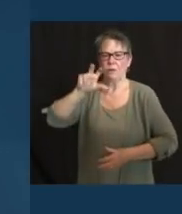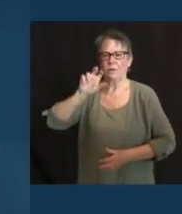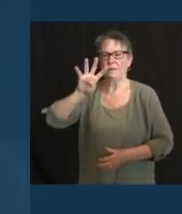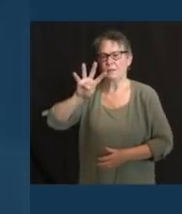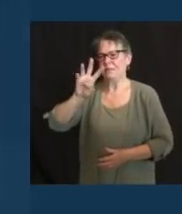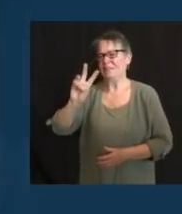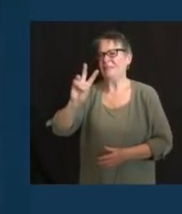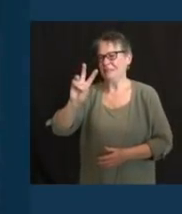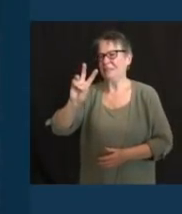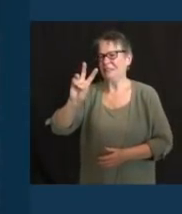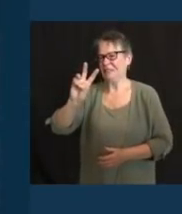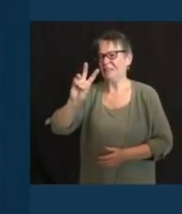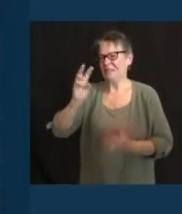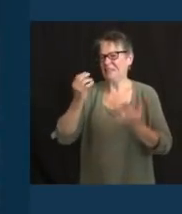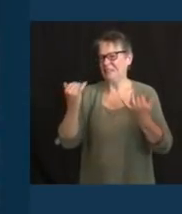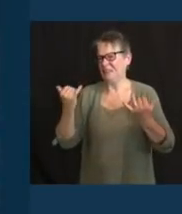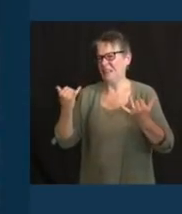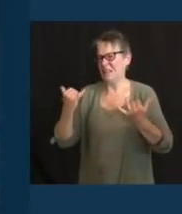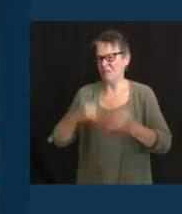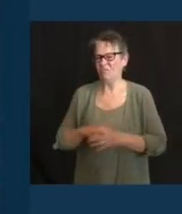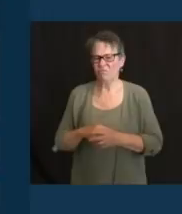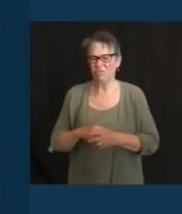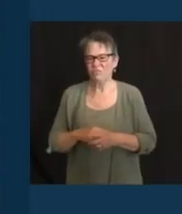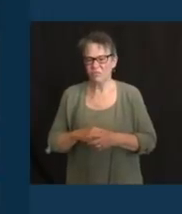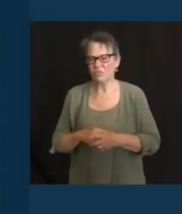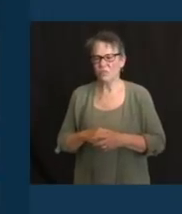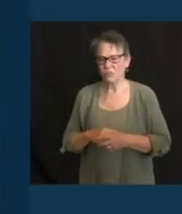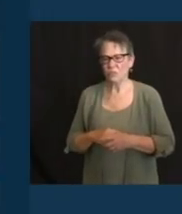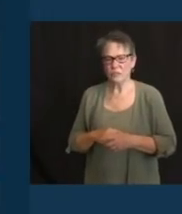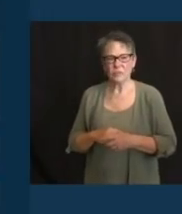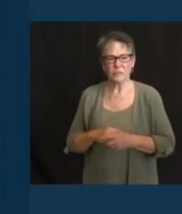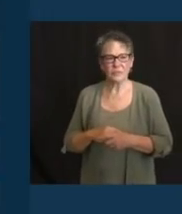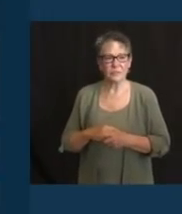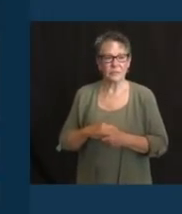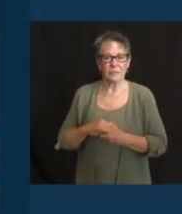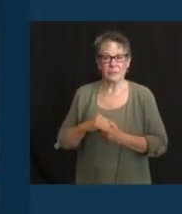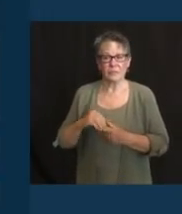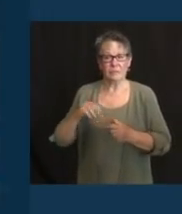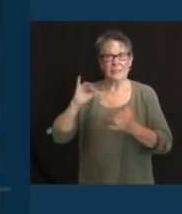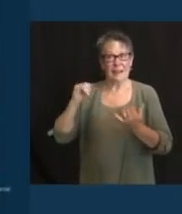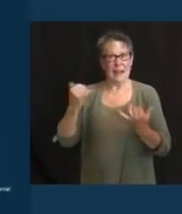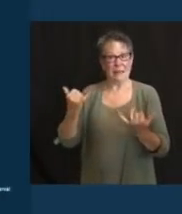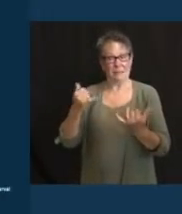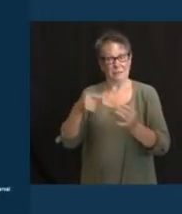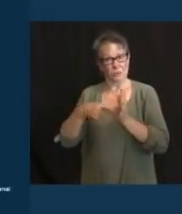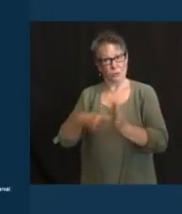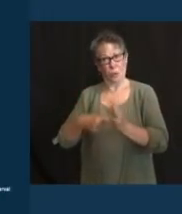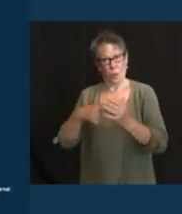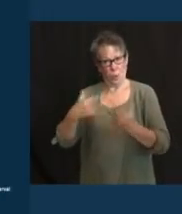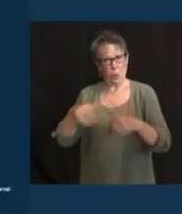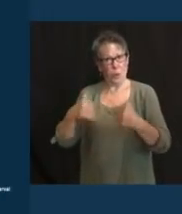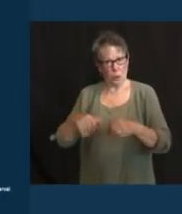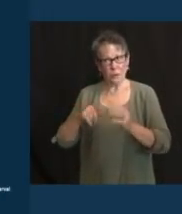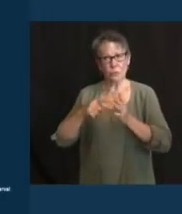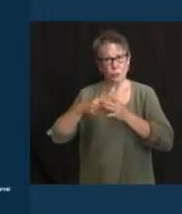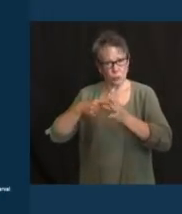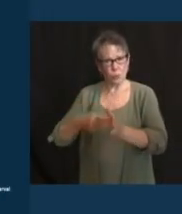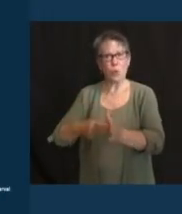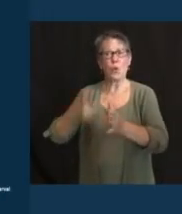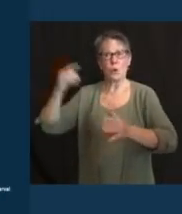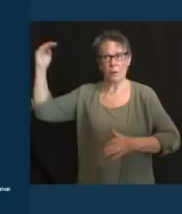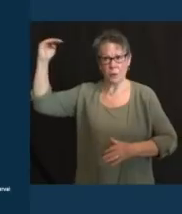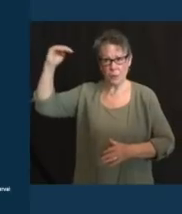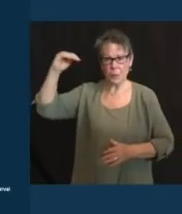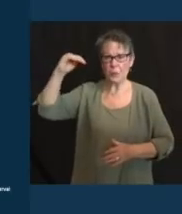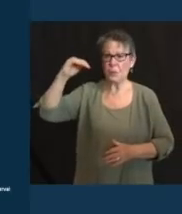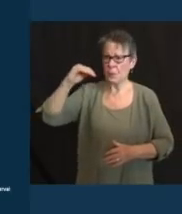4th. Here are these new cases graphed in relation to the past several weeks. And our rate of transmission, or RT, continues